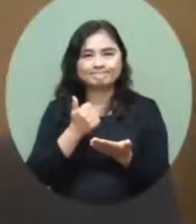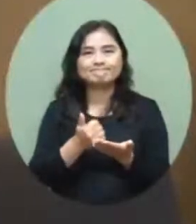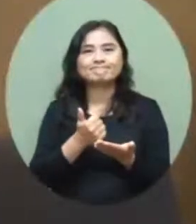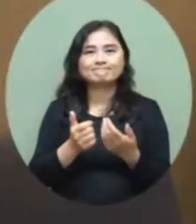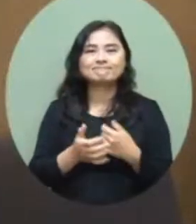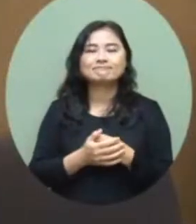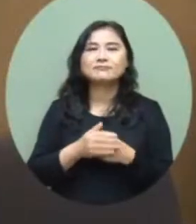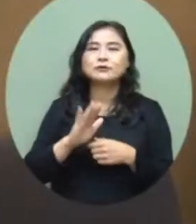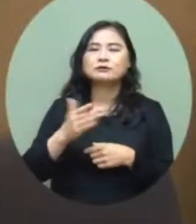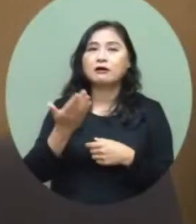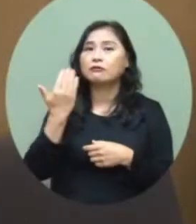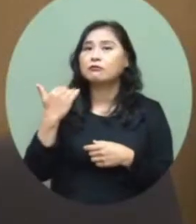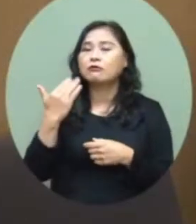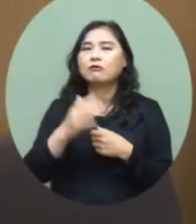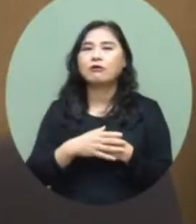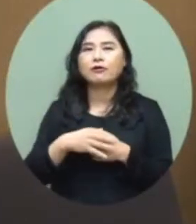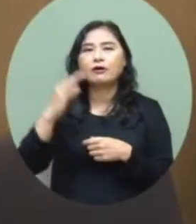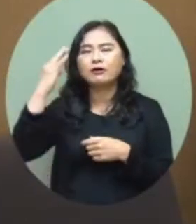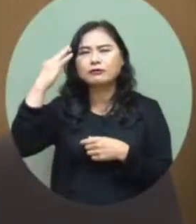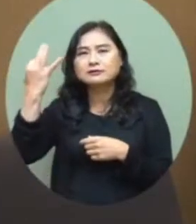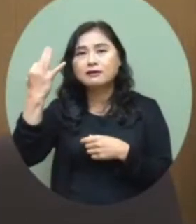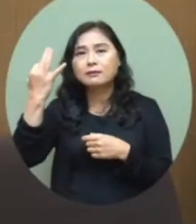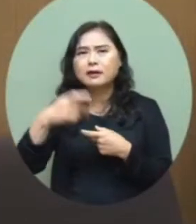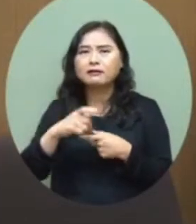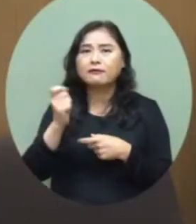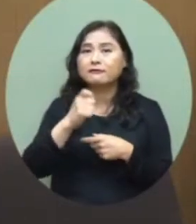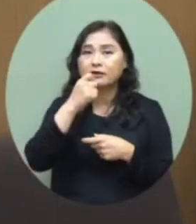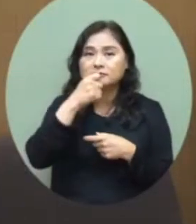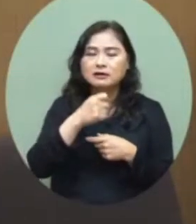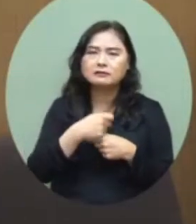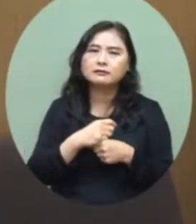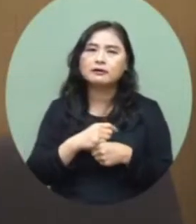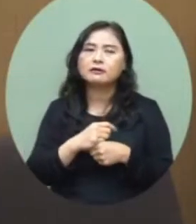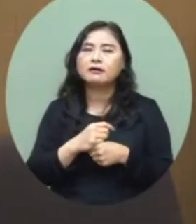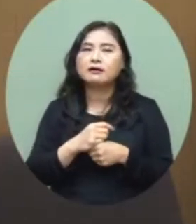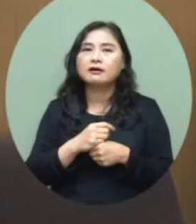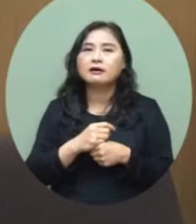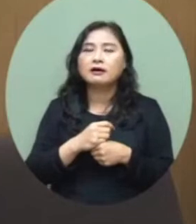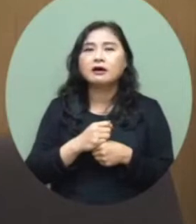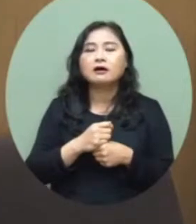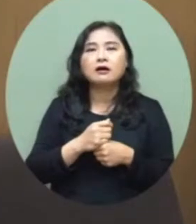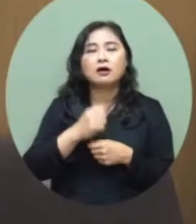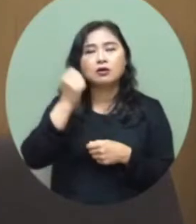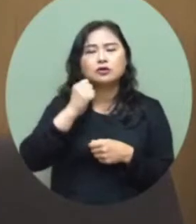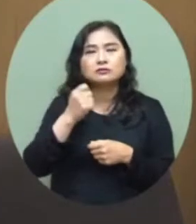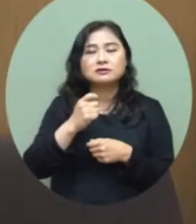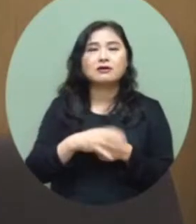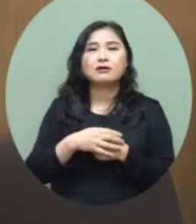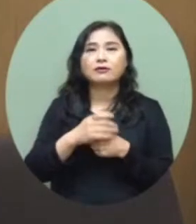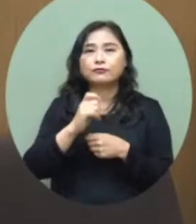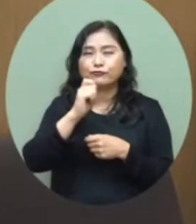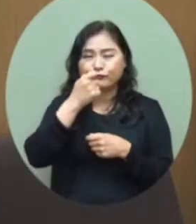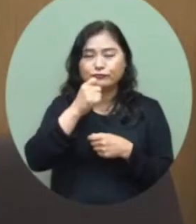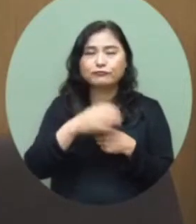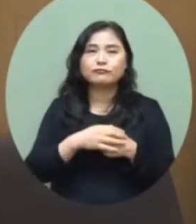good measure. But looking back from the data over the 3 days RAT tests,